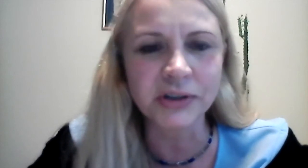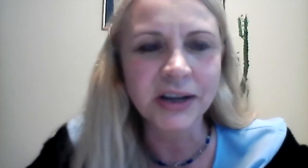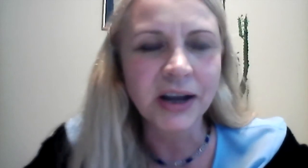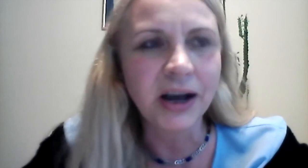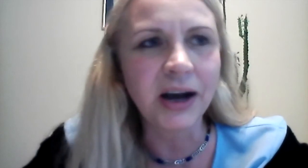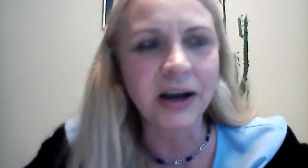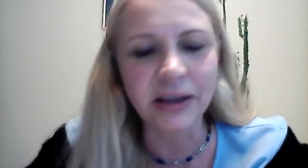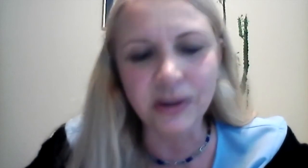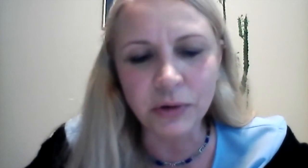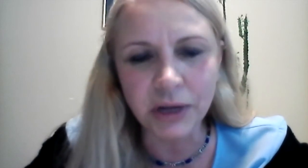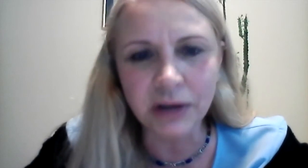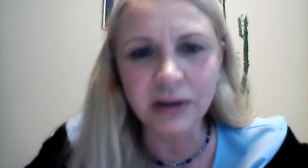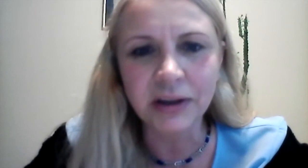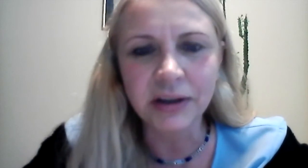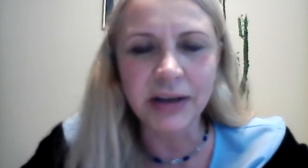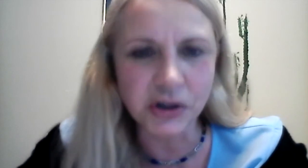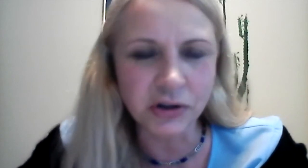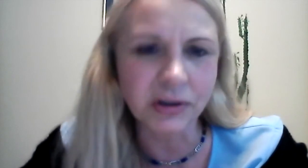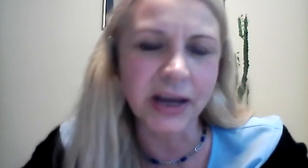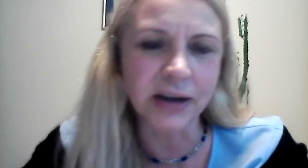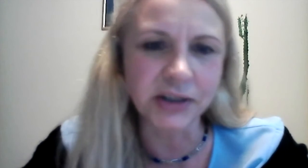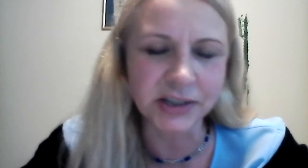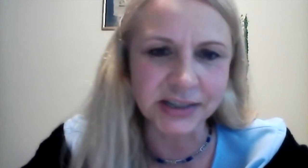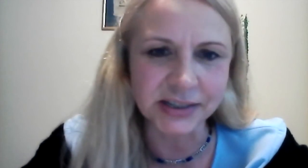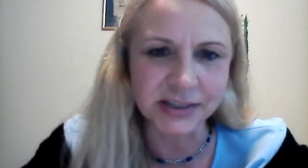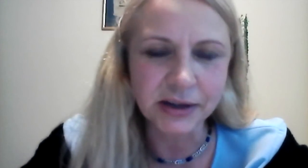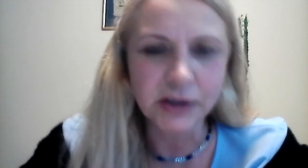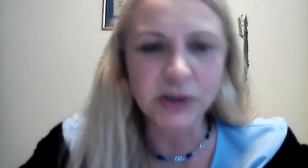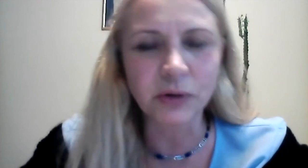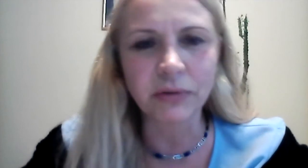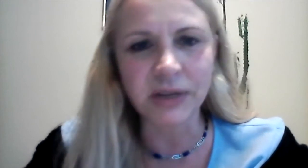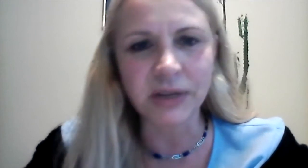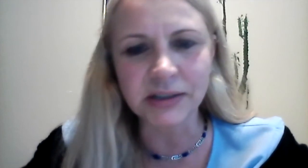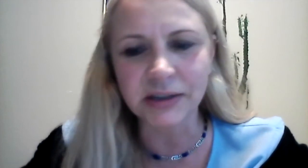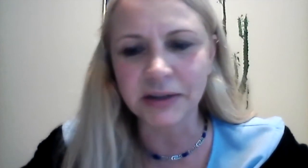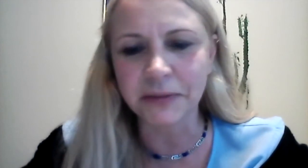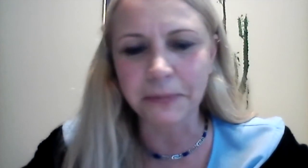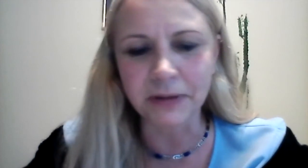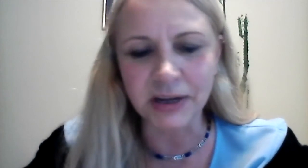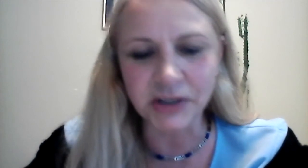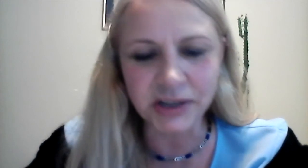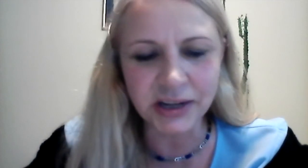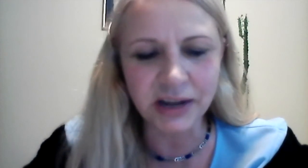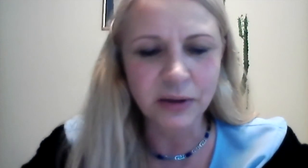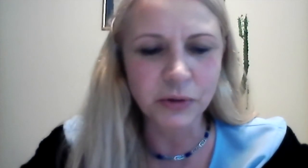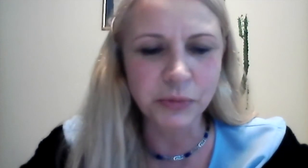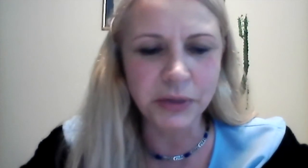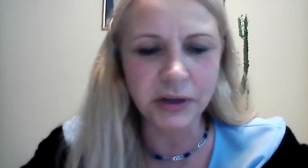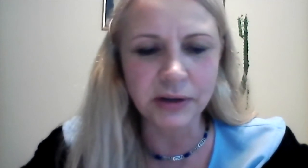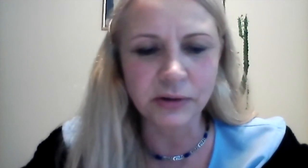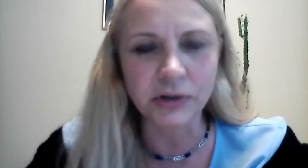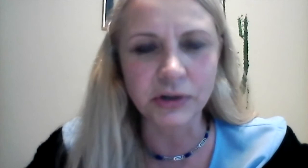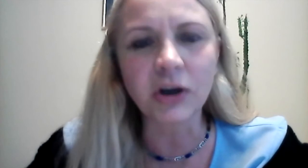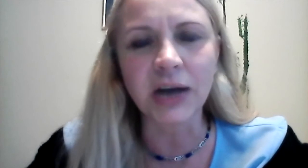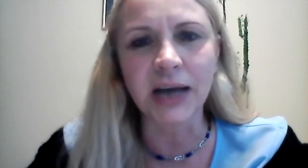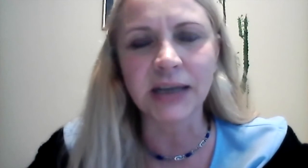important, unique national characteristics. So the first criteria would be